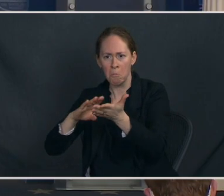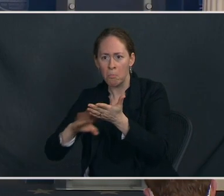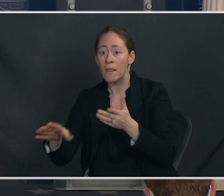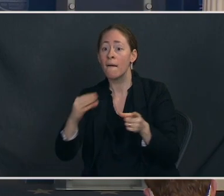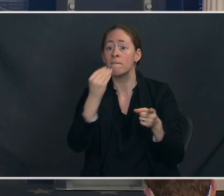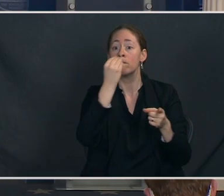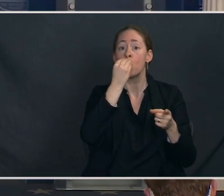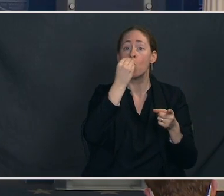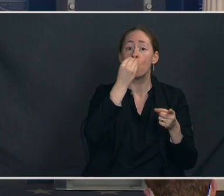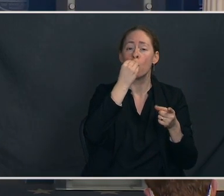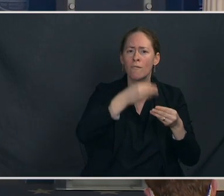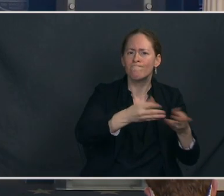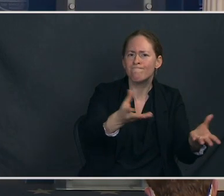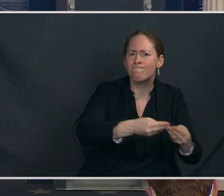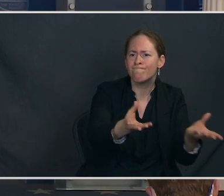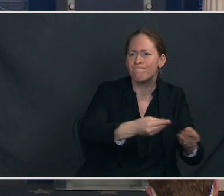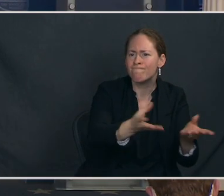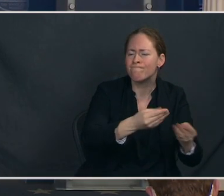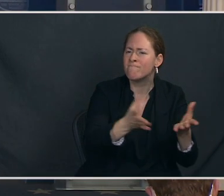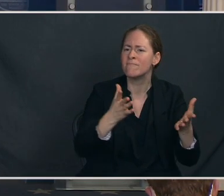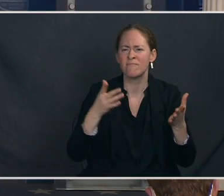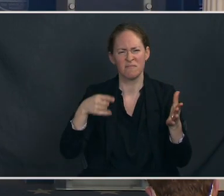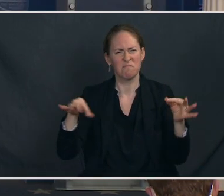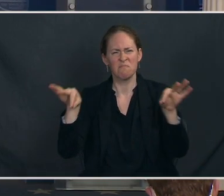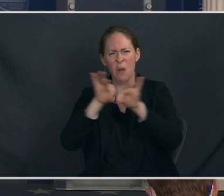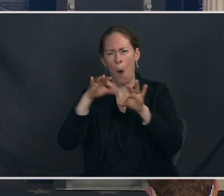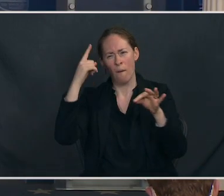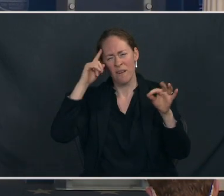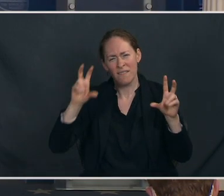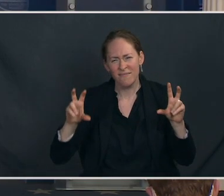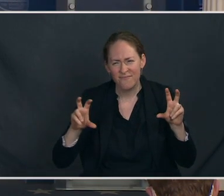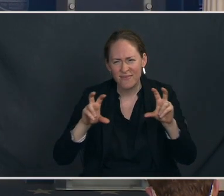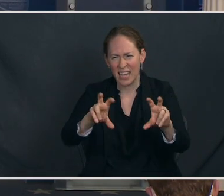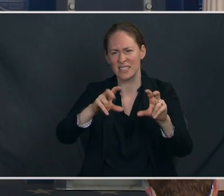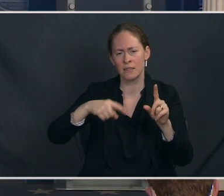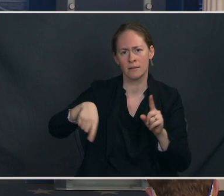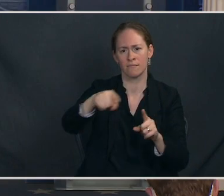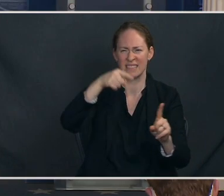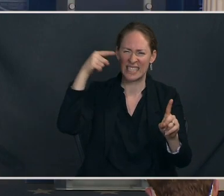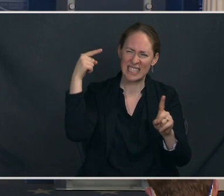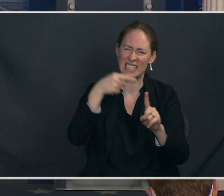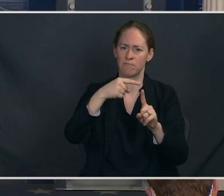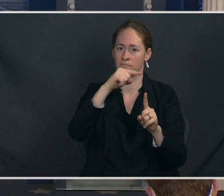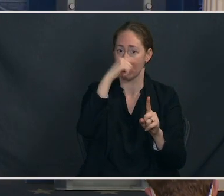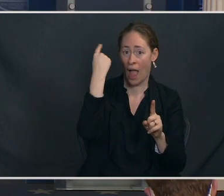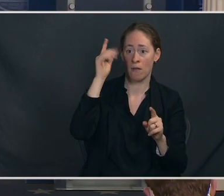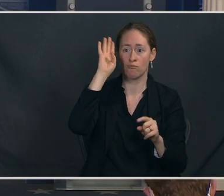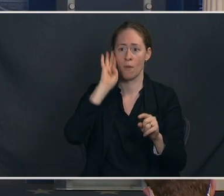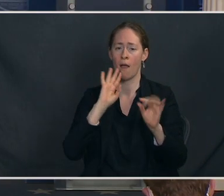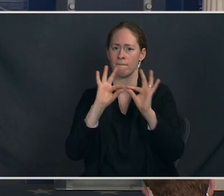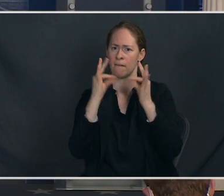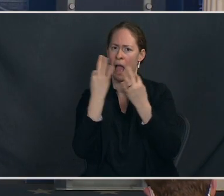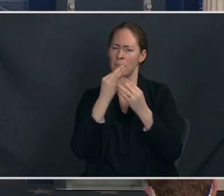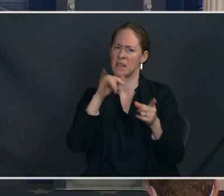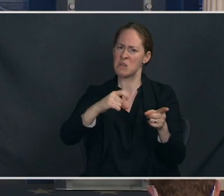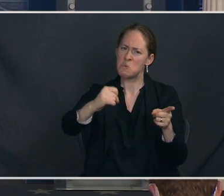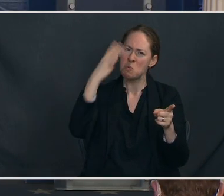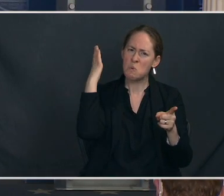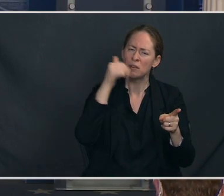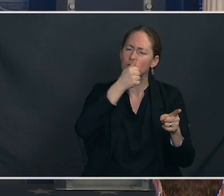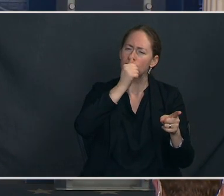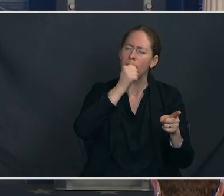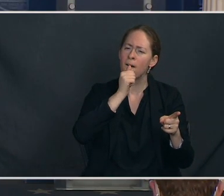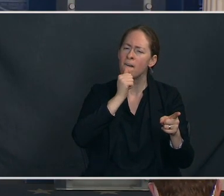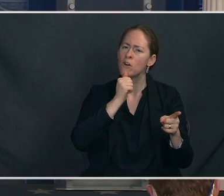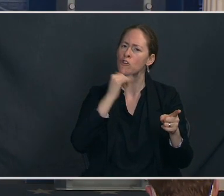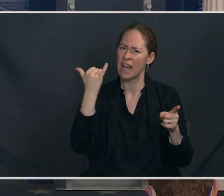including Black and brown families who we know are being hit hardest by this crisis. And he took steps to make our